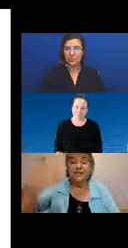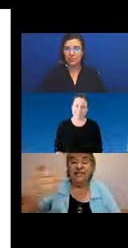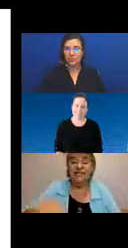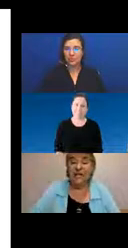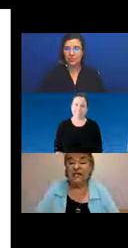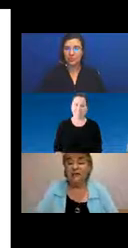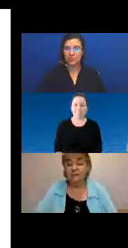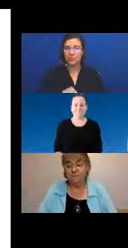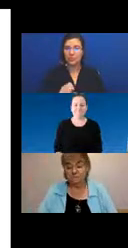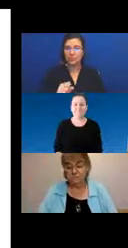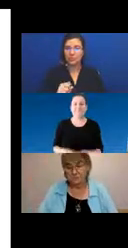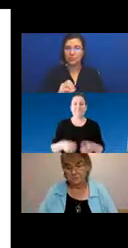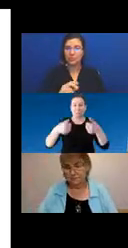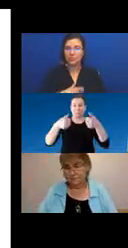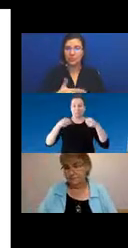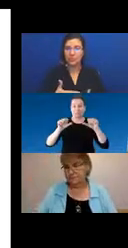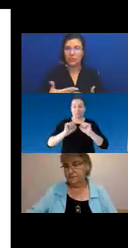So the next slide.